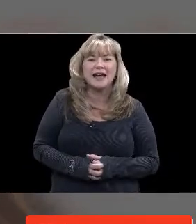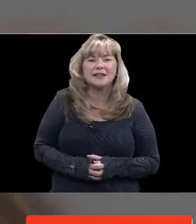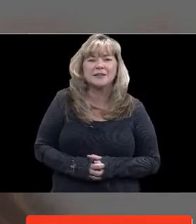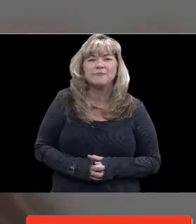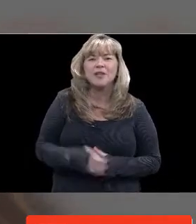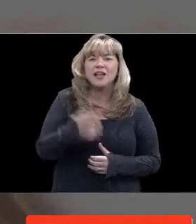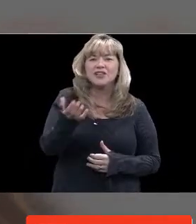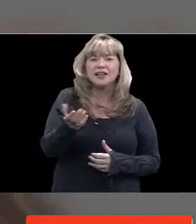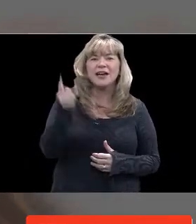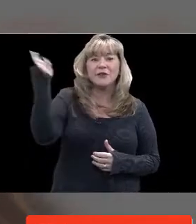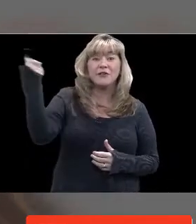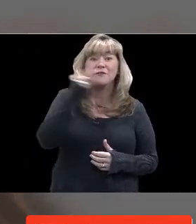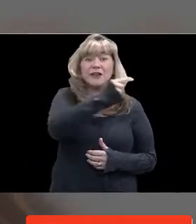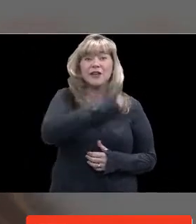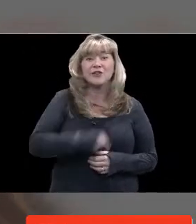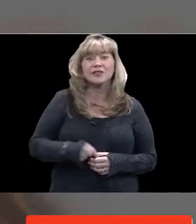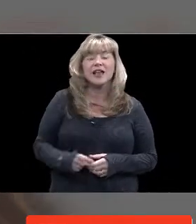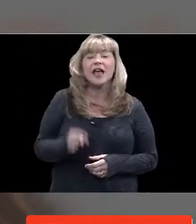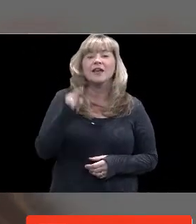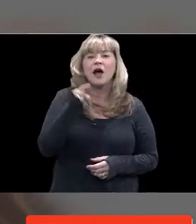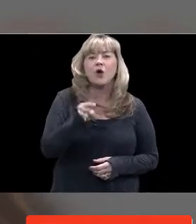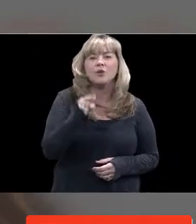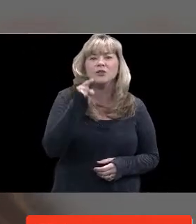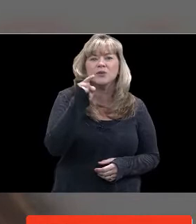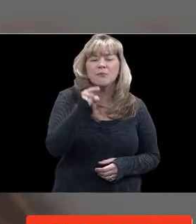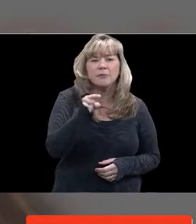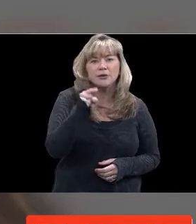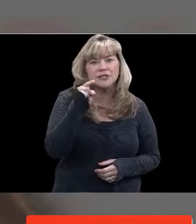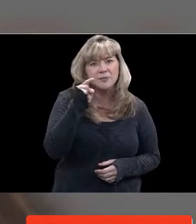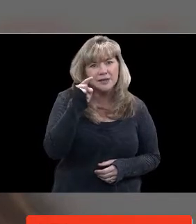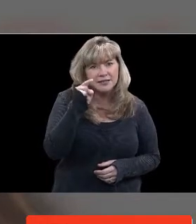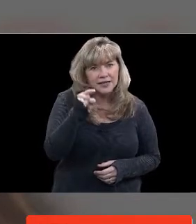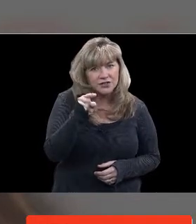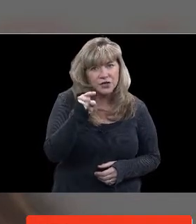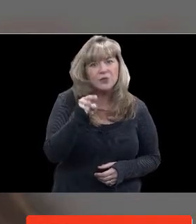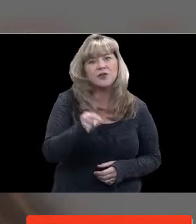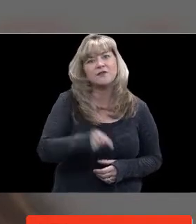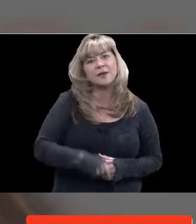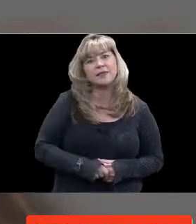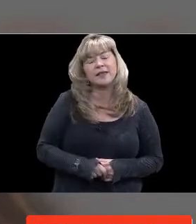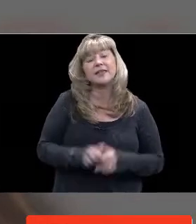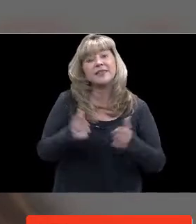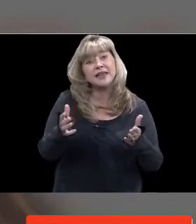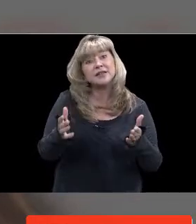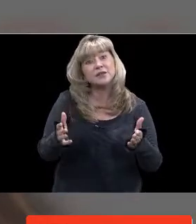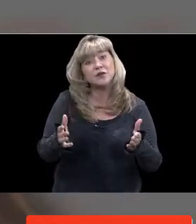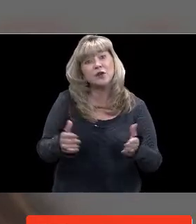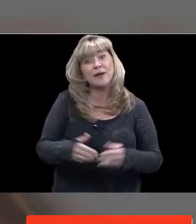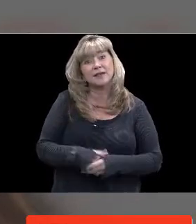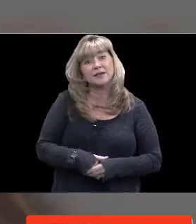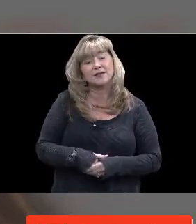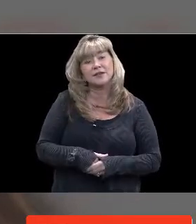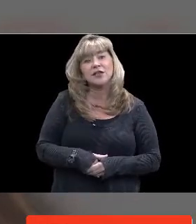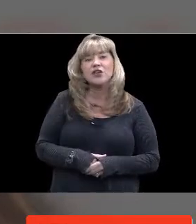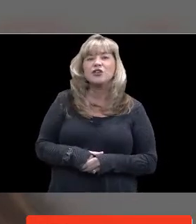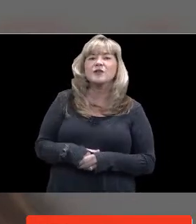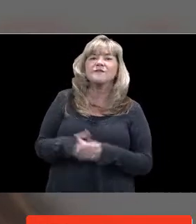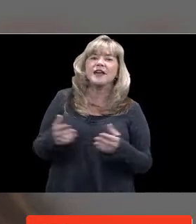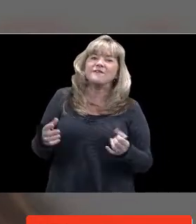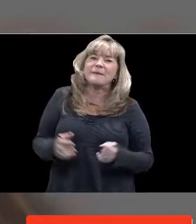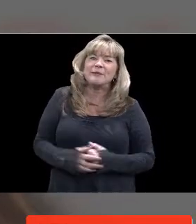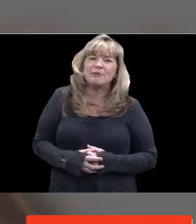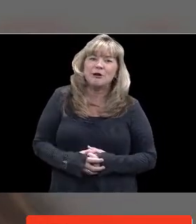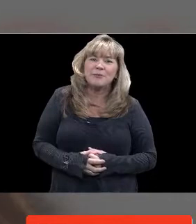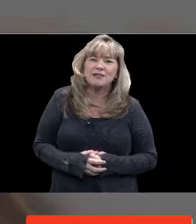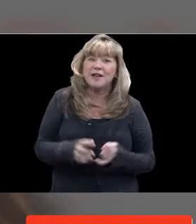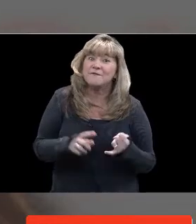helps and hacks. Check out our other videos, and always remember to be intentional with your family. They deserve your best. You can